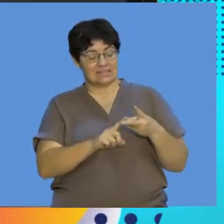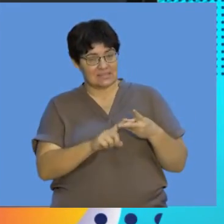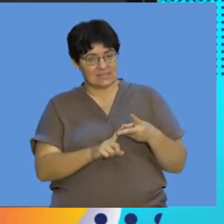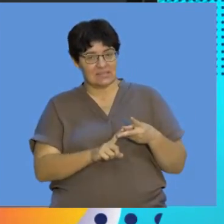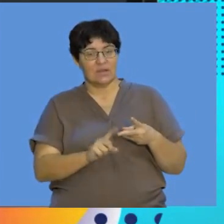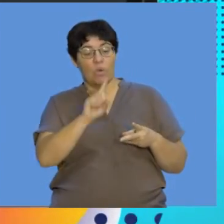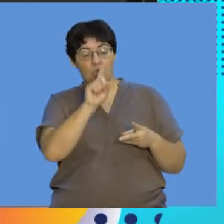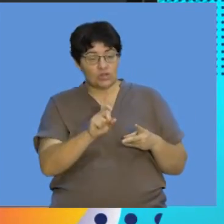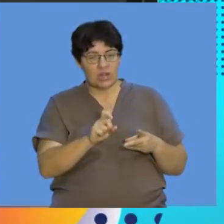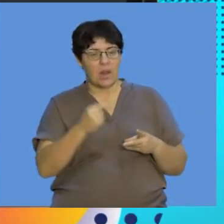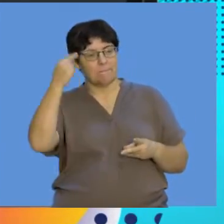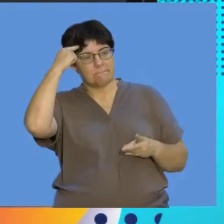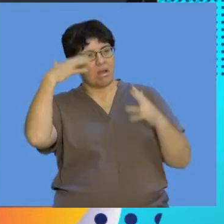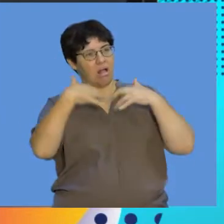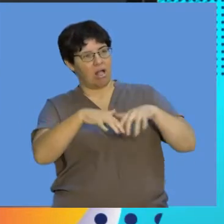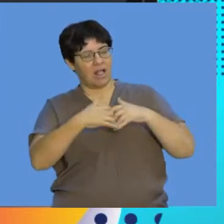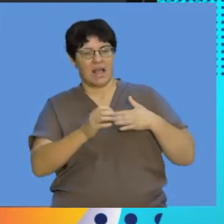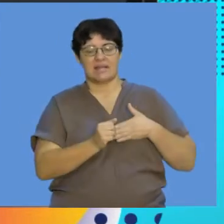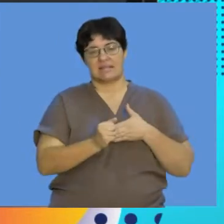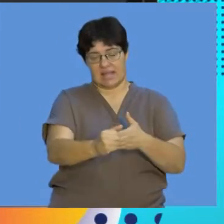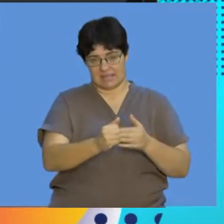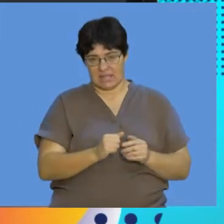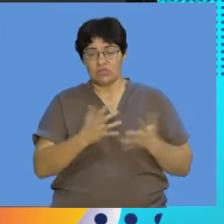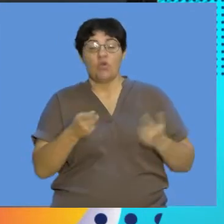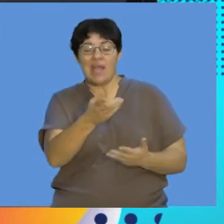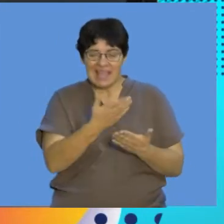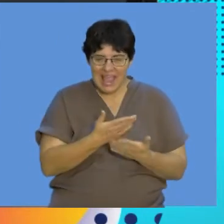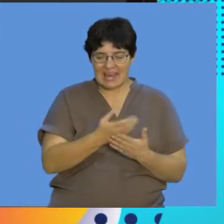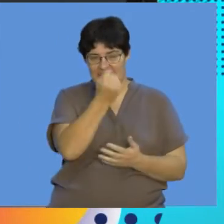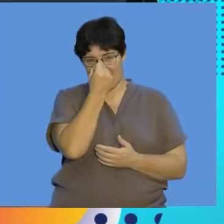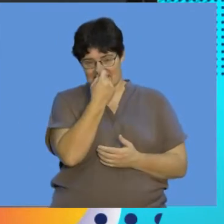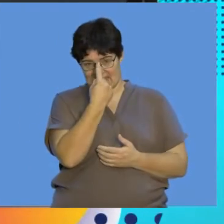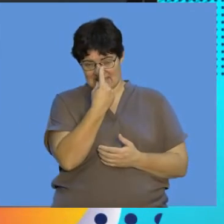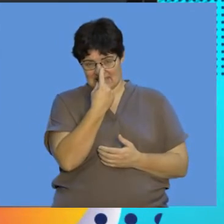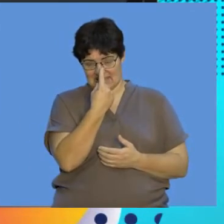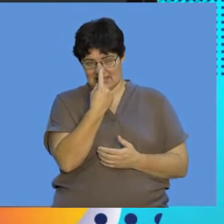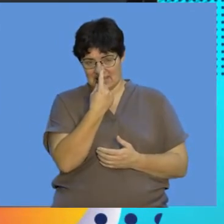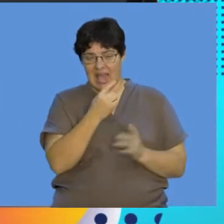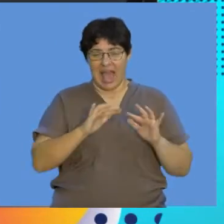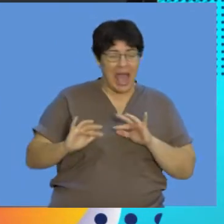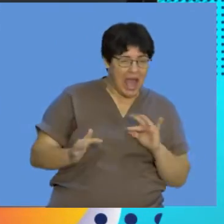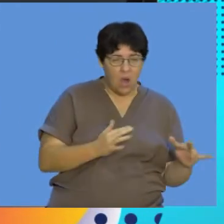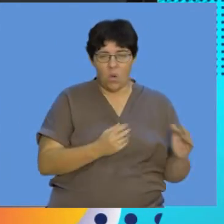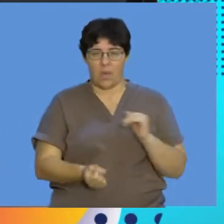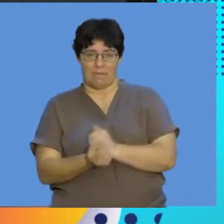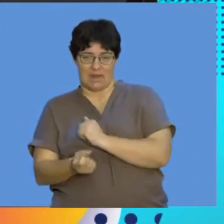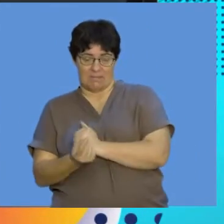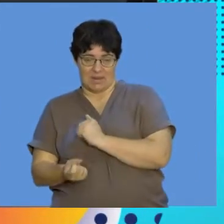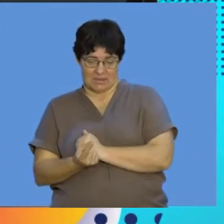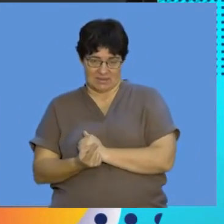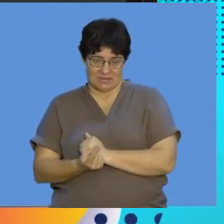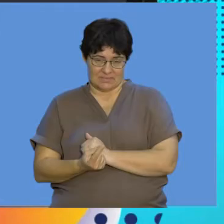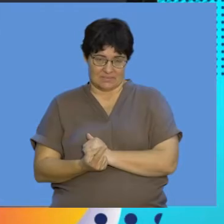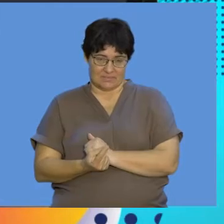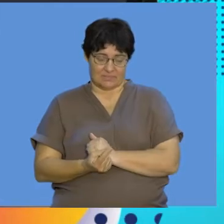that guide our thinking in terms of understanding, the bolts and nuts in terms of the detail. But our